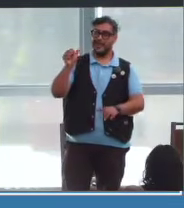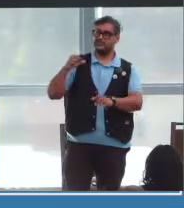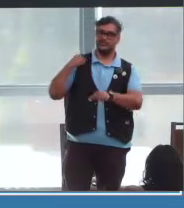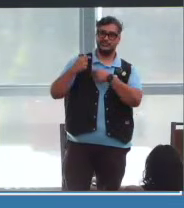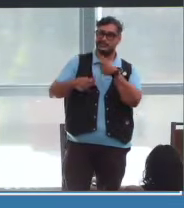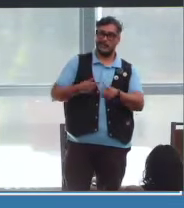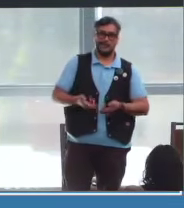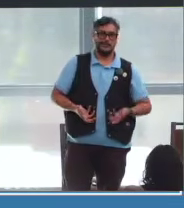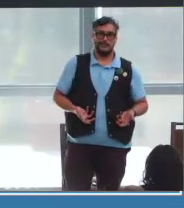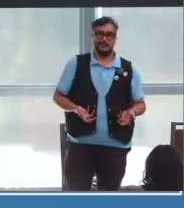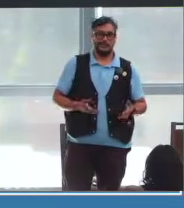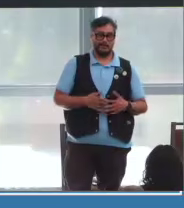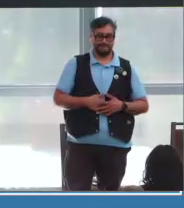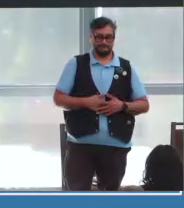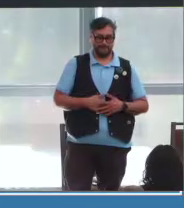a